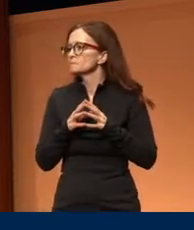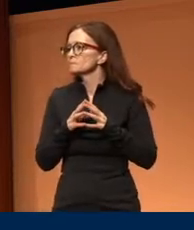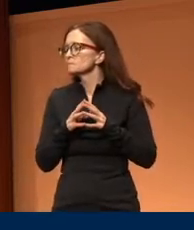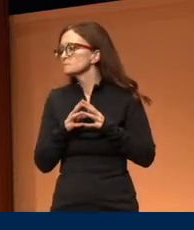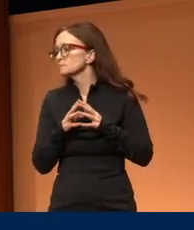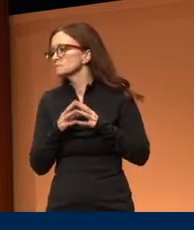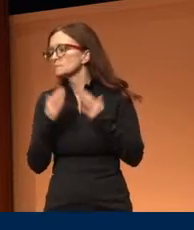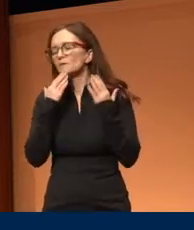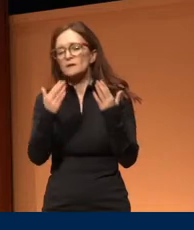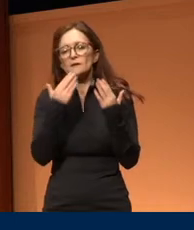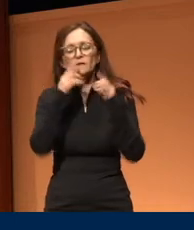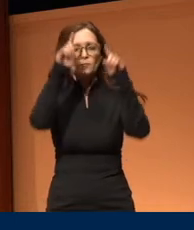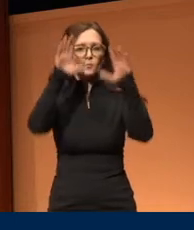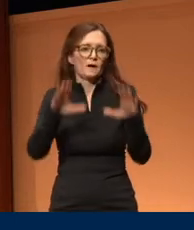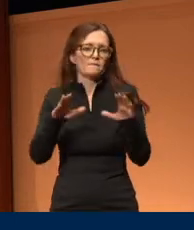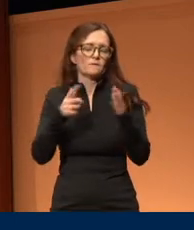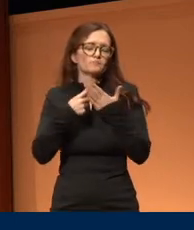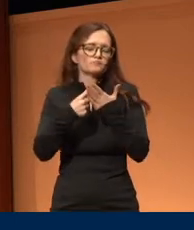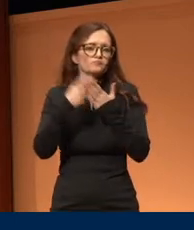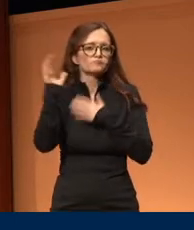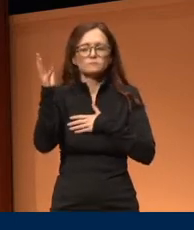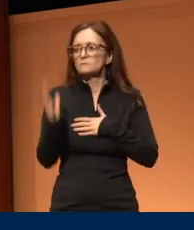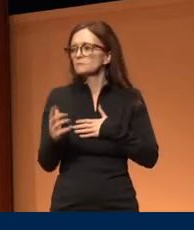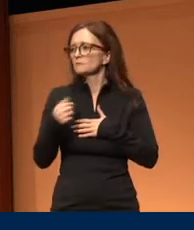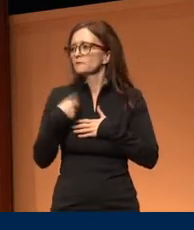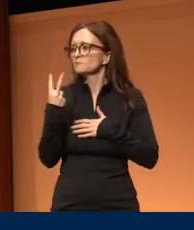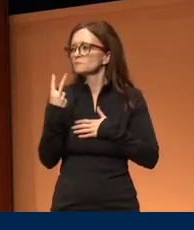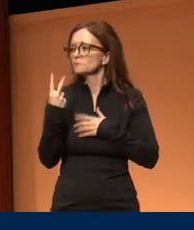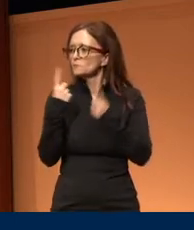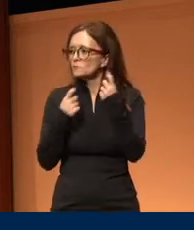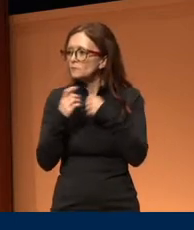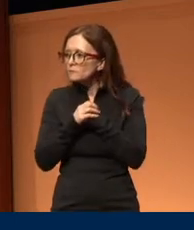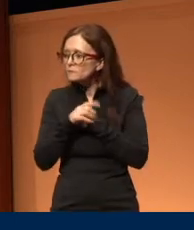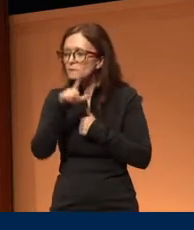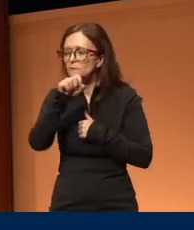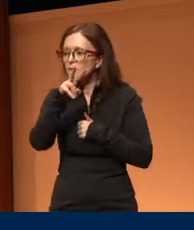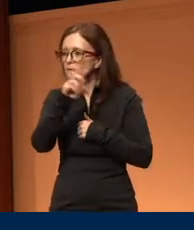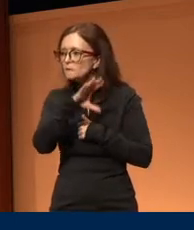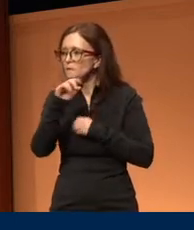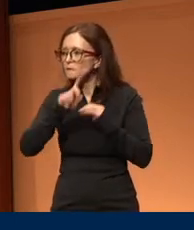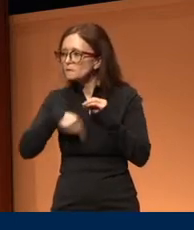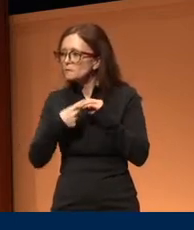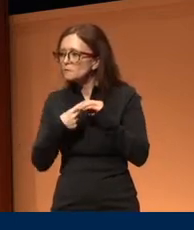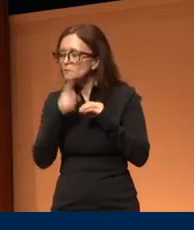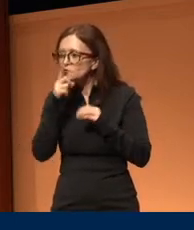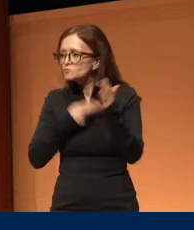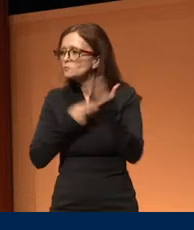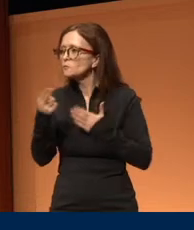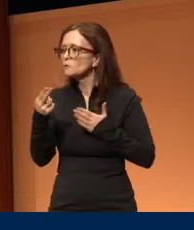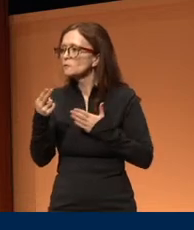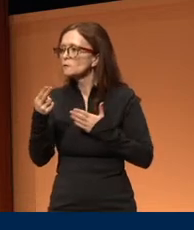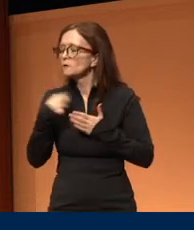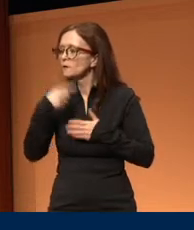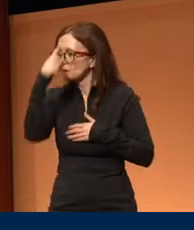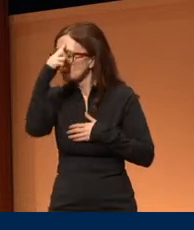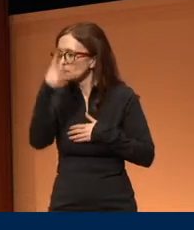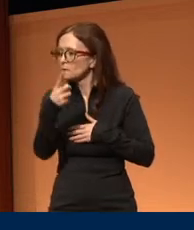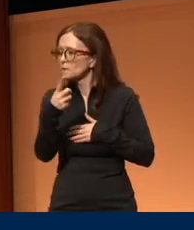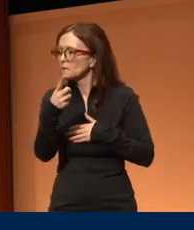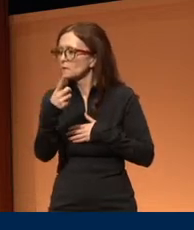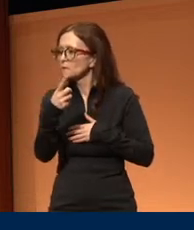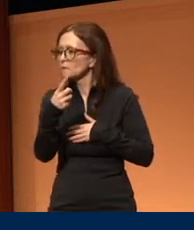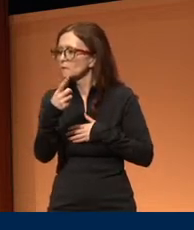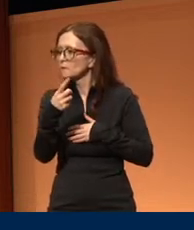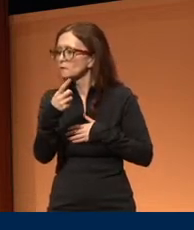Thank you so much for the wonderful talk. I have two questions, like one about love and another one about the truth. I think like in comparison